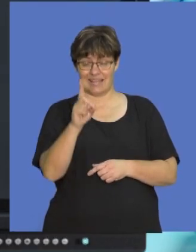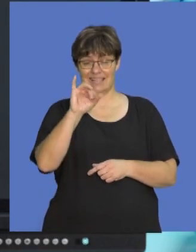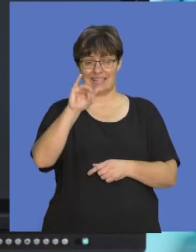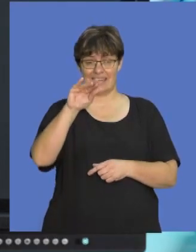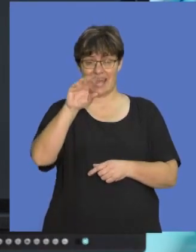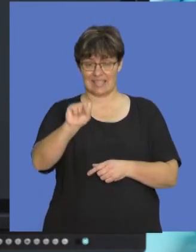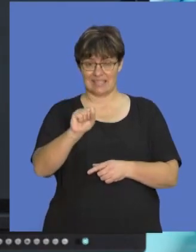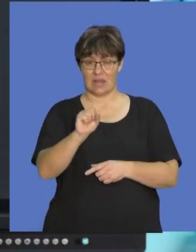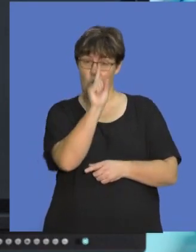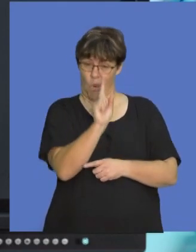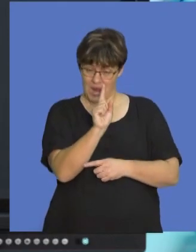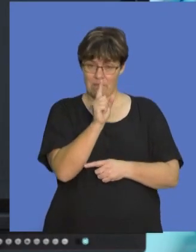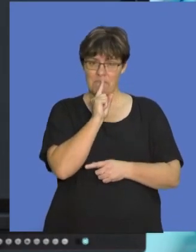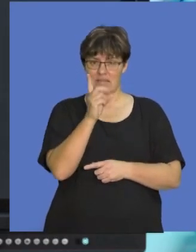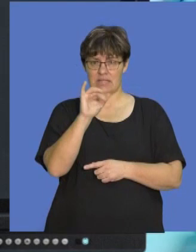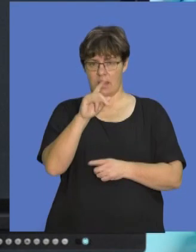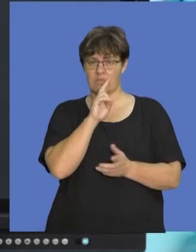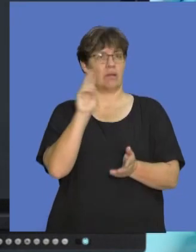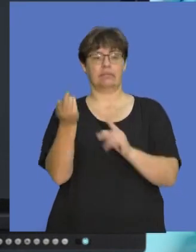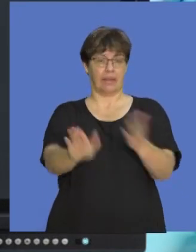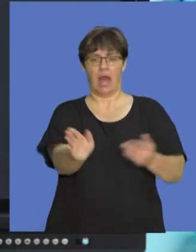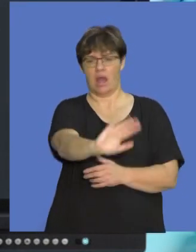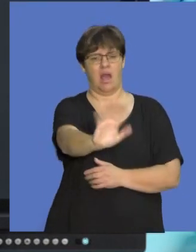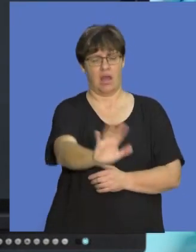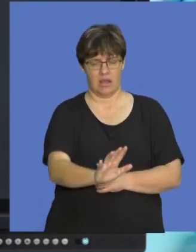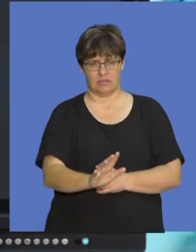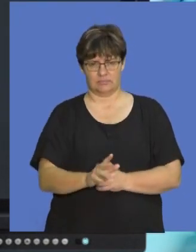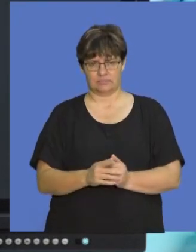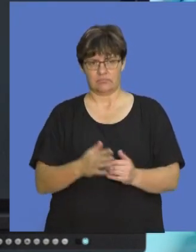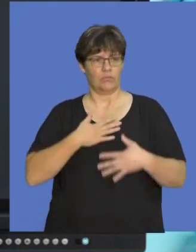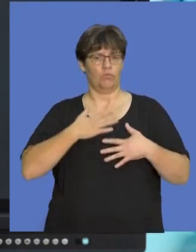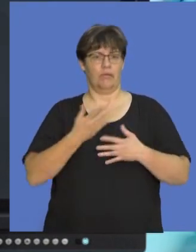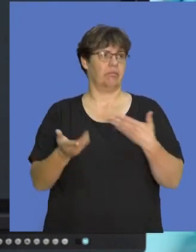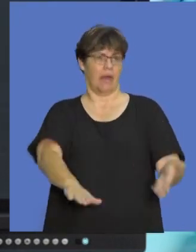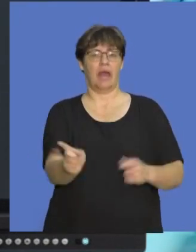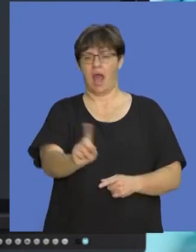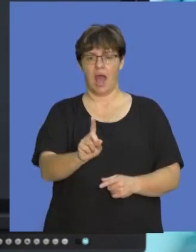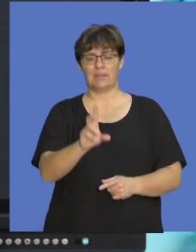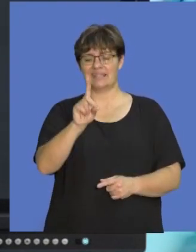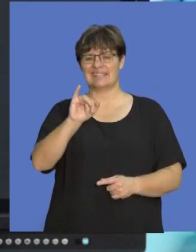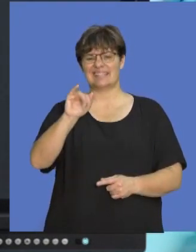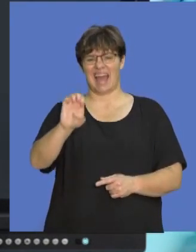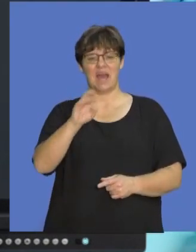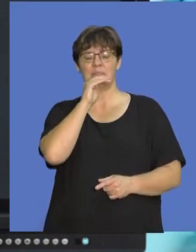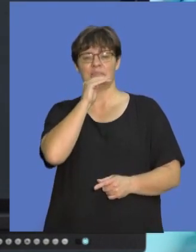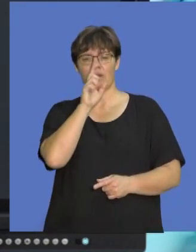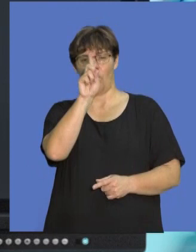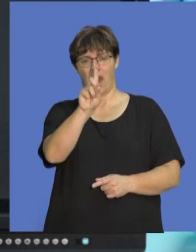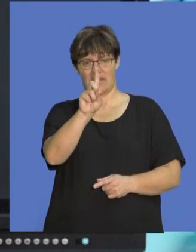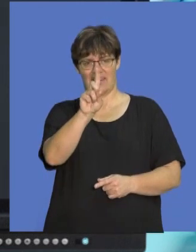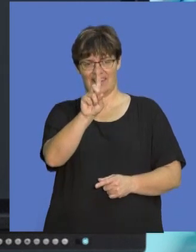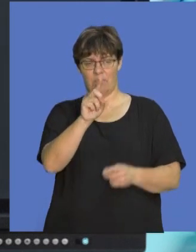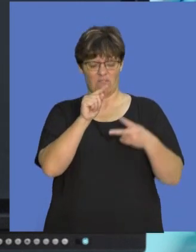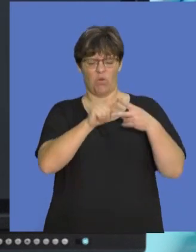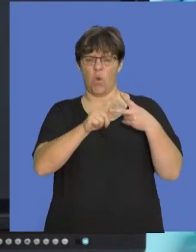dice is die. It doesn't mean fall over, okay, and not breathe. A die is just simply one